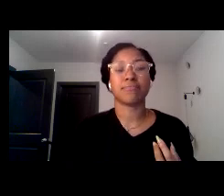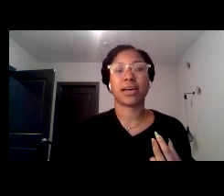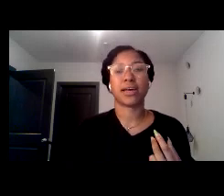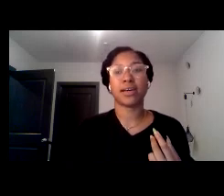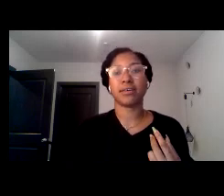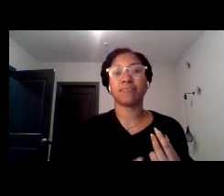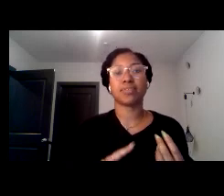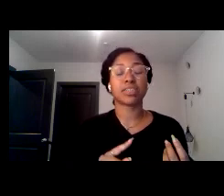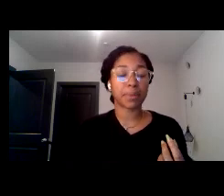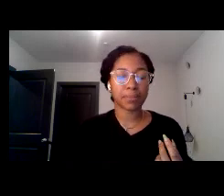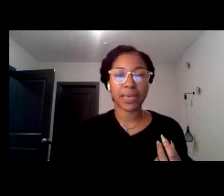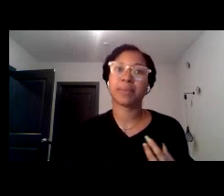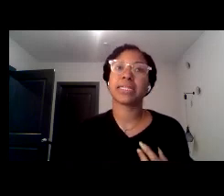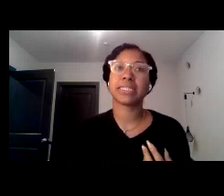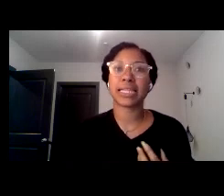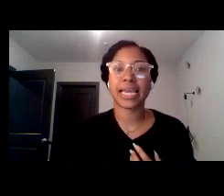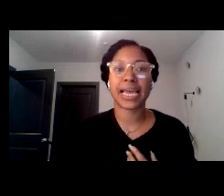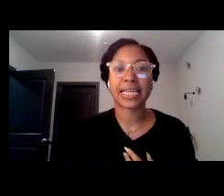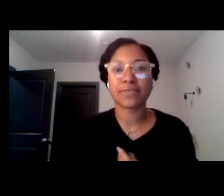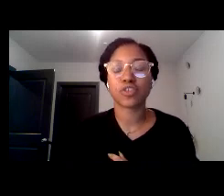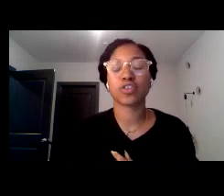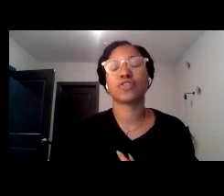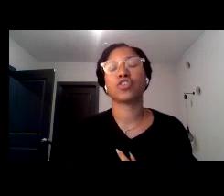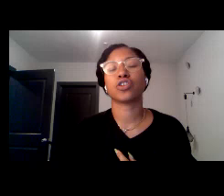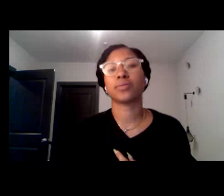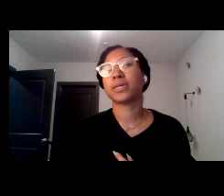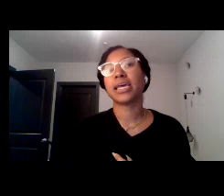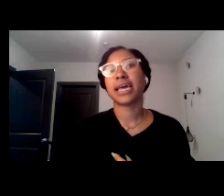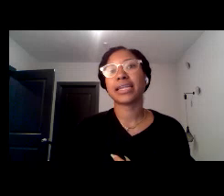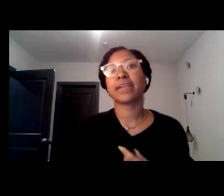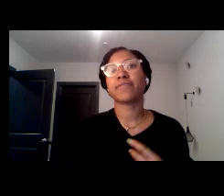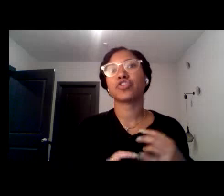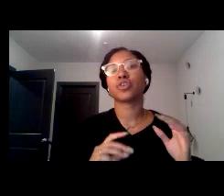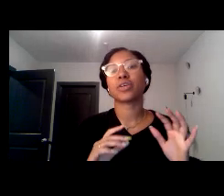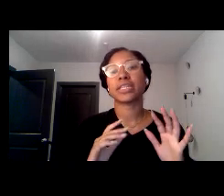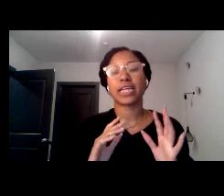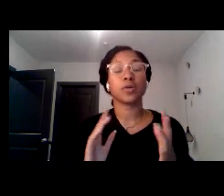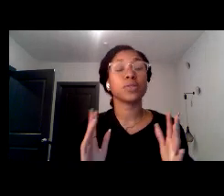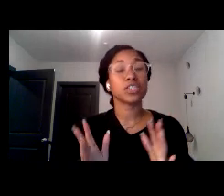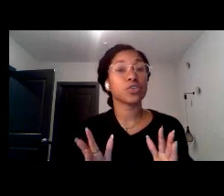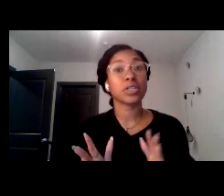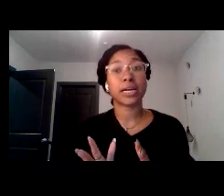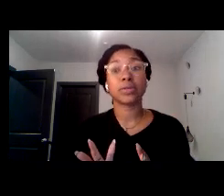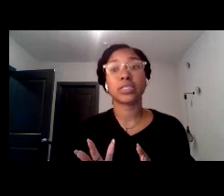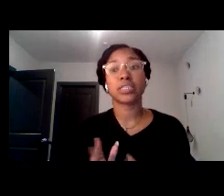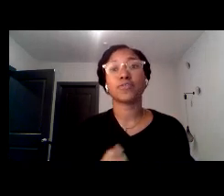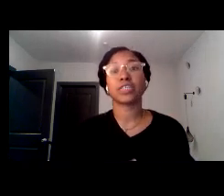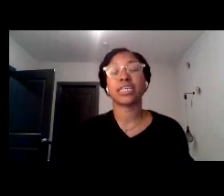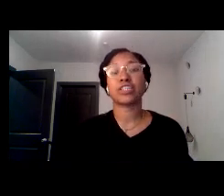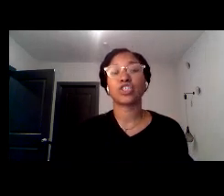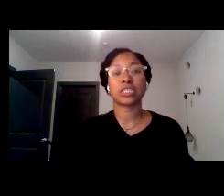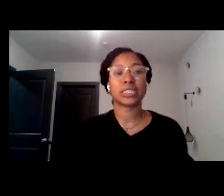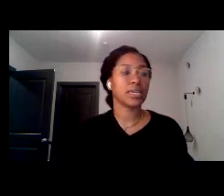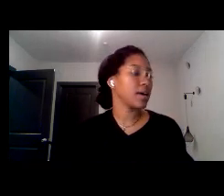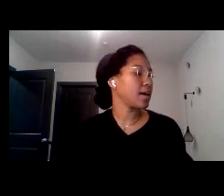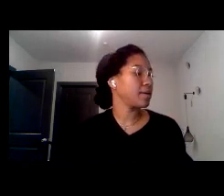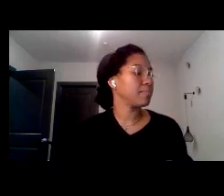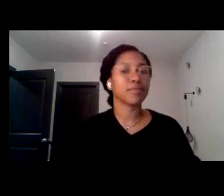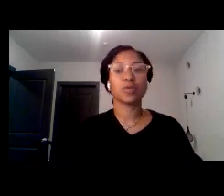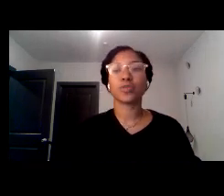increments, stopping payments at the end of a service term, and kind of ensuring that no additional allowances for